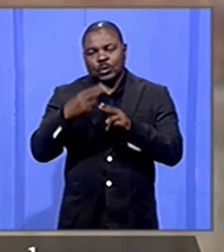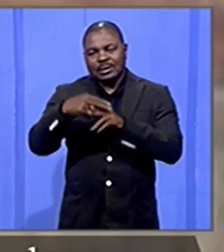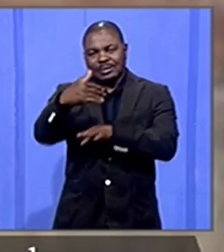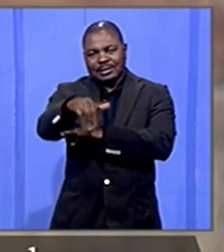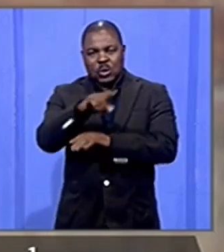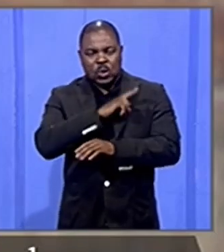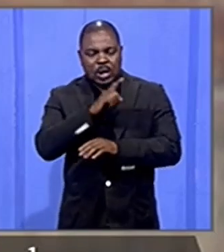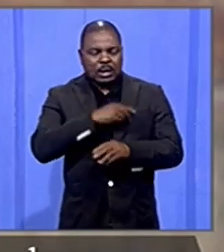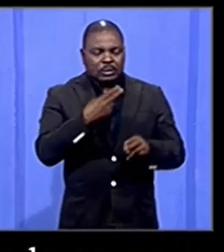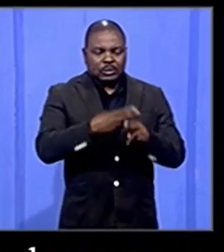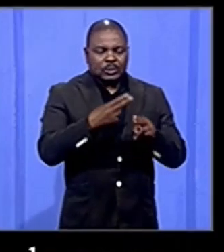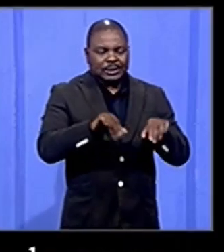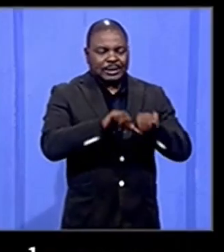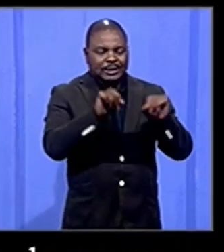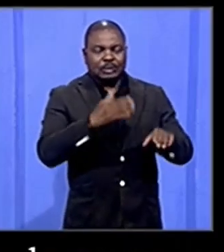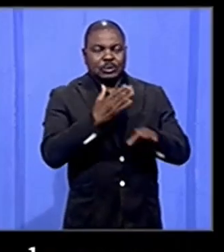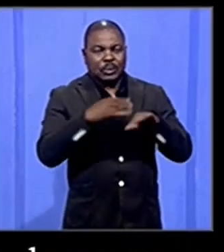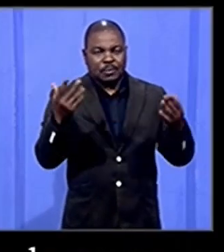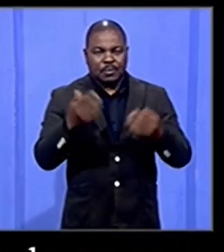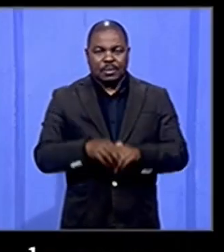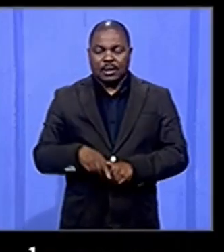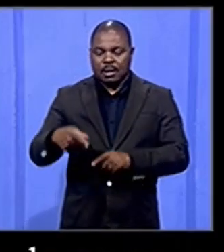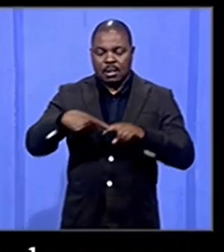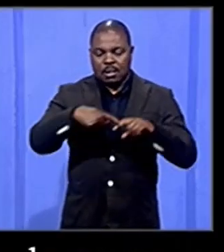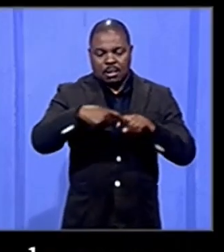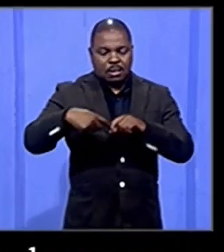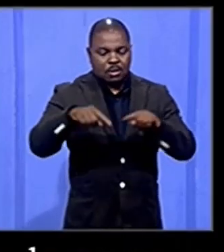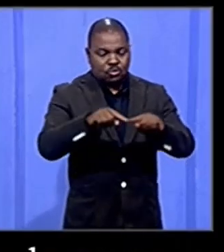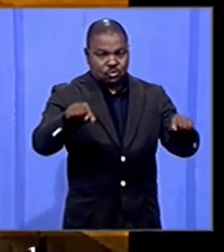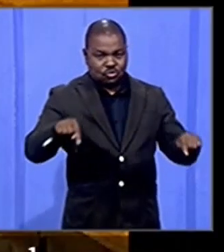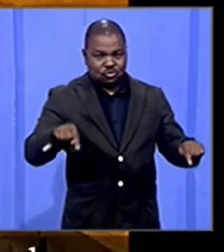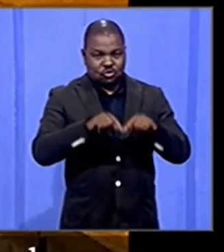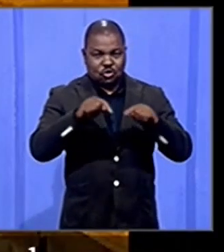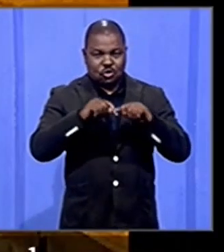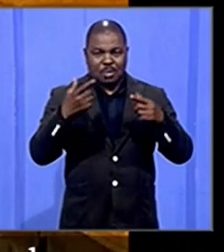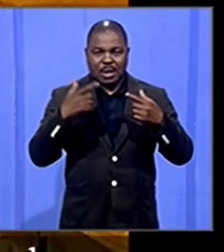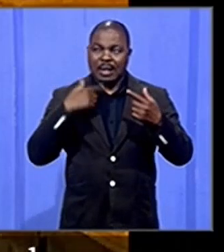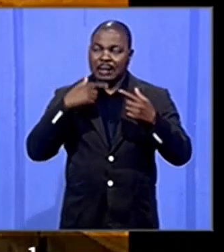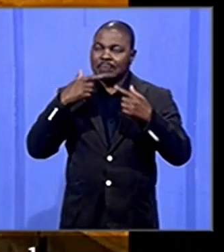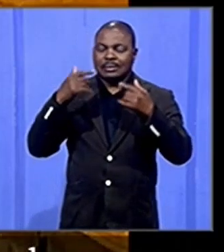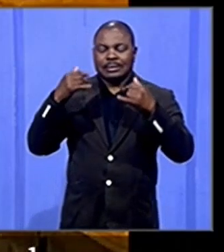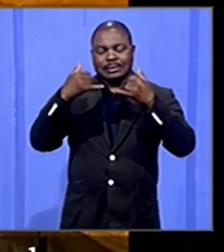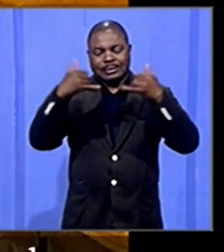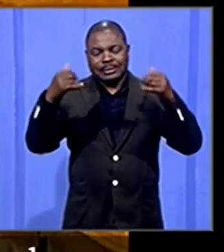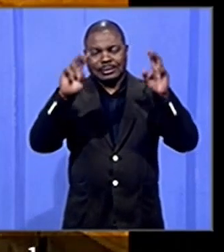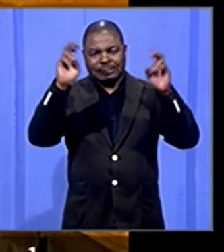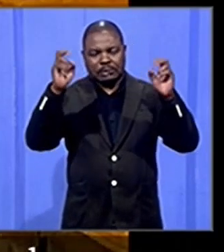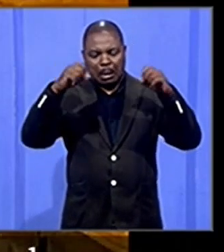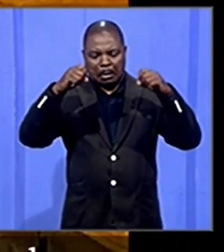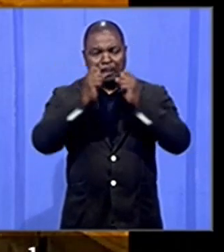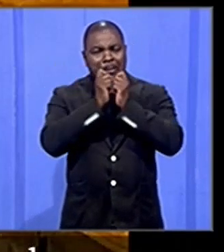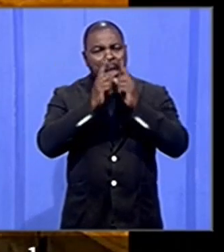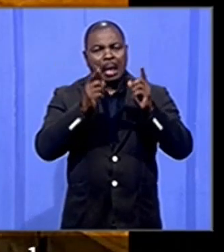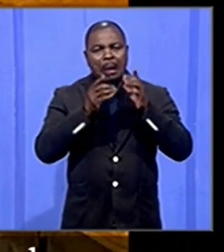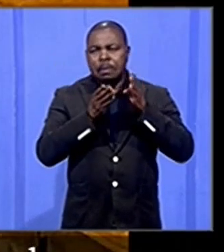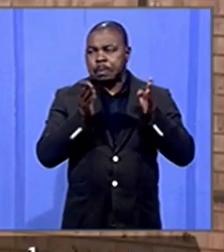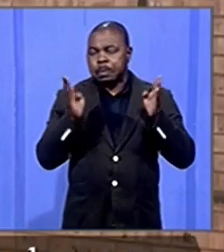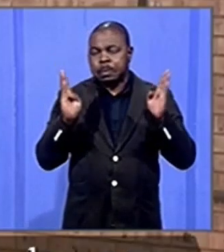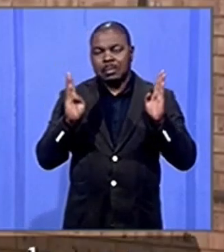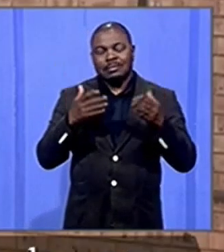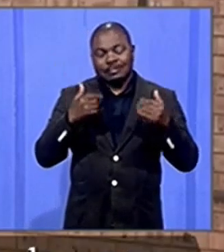lešwe diphaposi borutelo tse di mobile tseo di na leng megala eo ya kgegang ya motlakase. Tseno ke dingwe tsa dikgwetlho